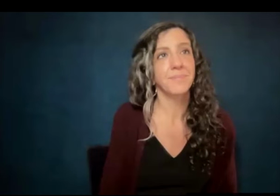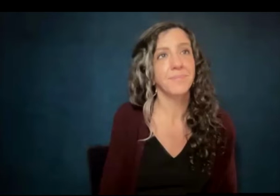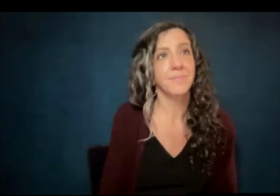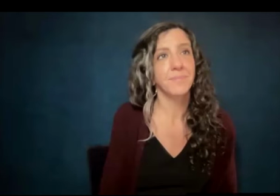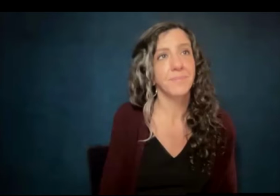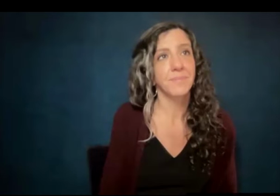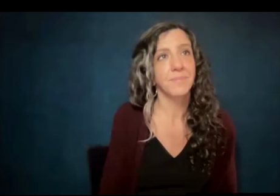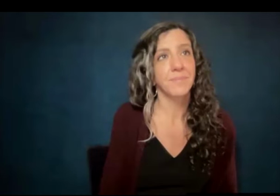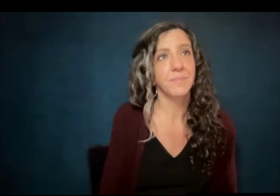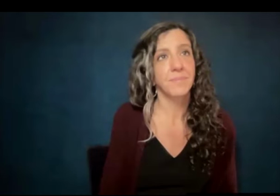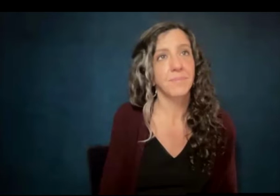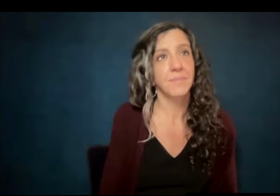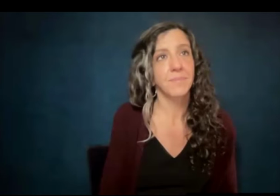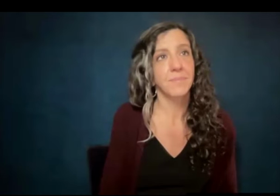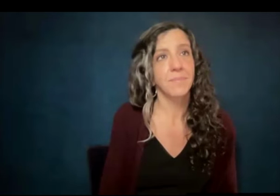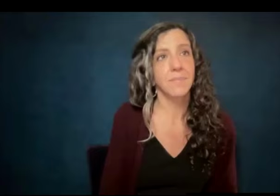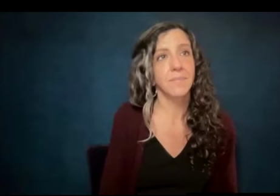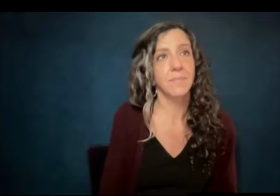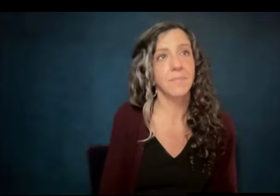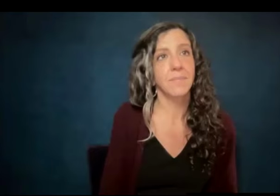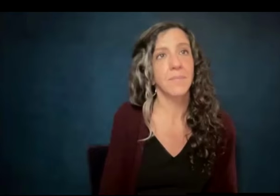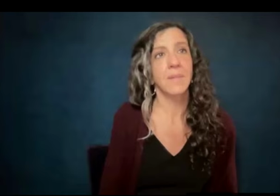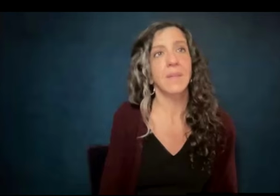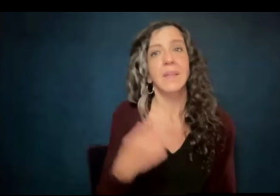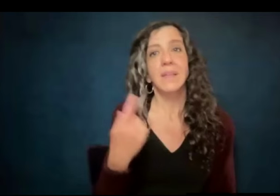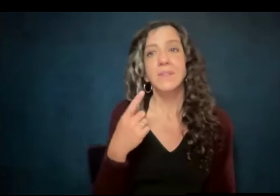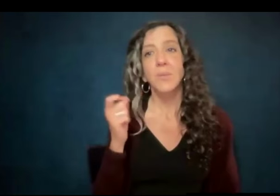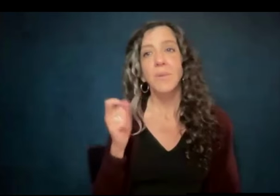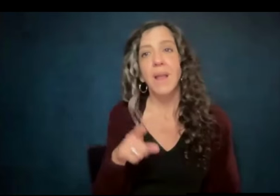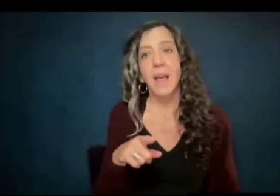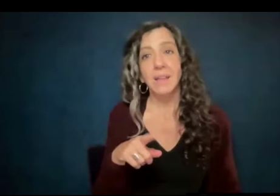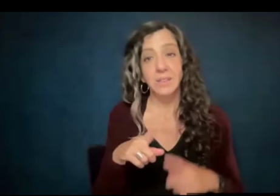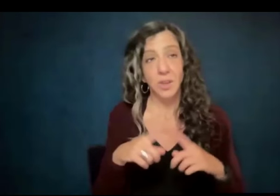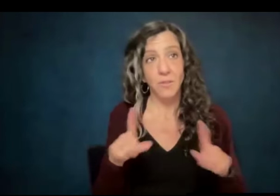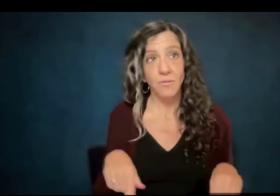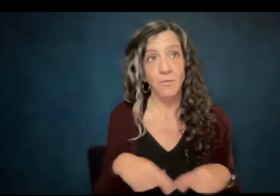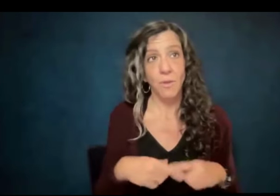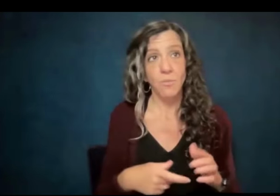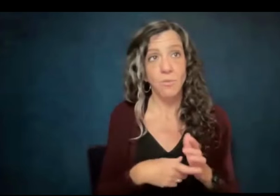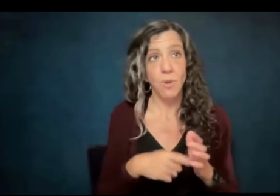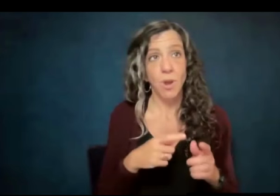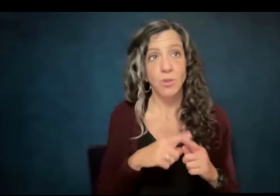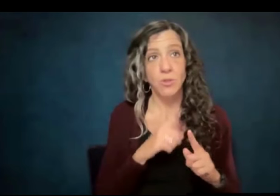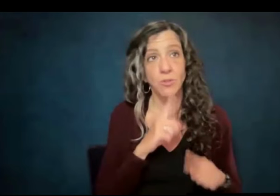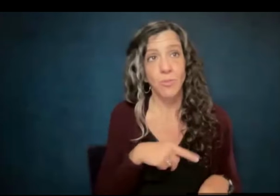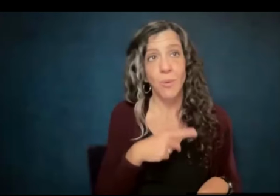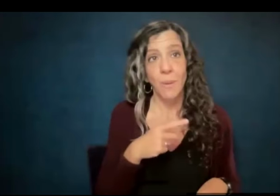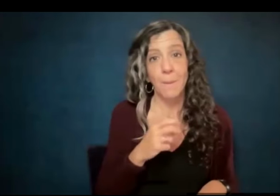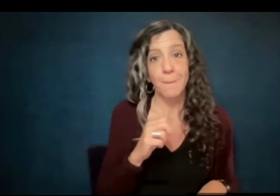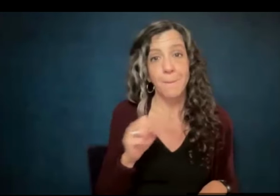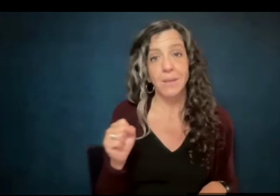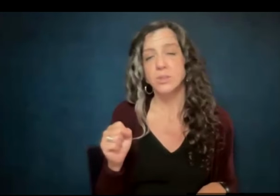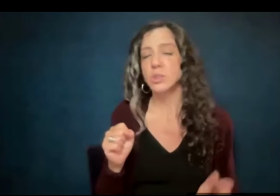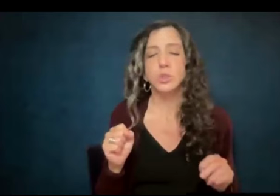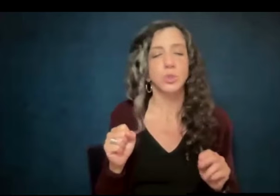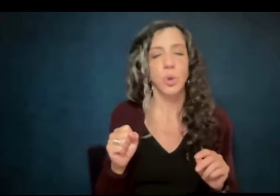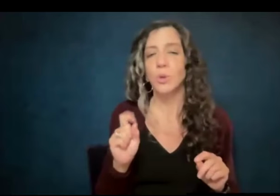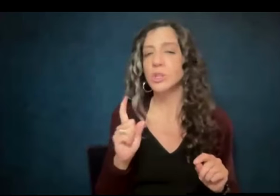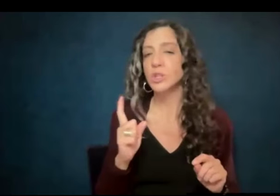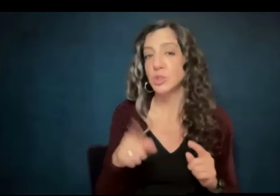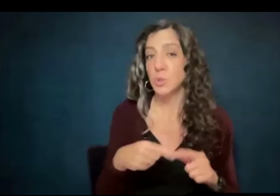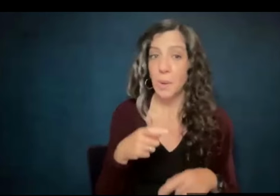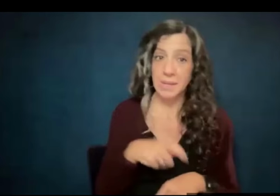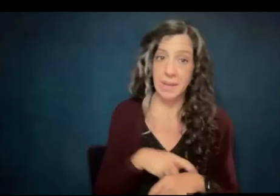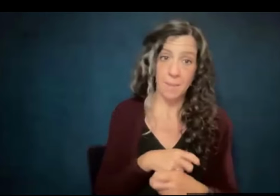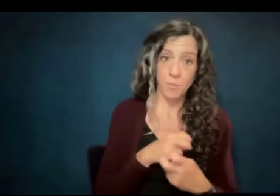Somebody asked if there's a form required to report pests, and there's not. It's just when you're talking to them about your resources,